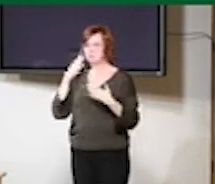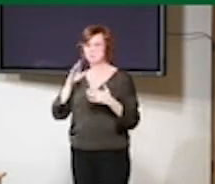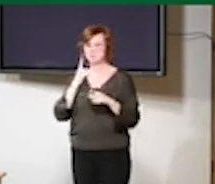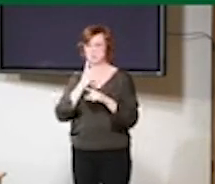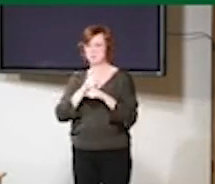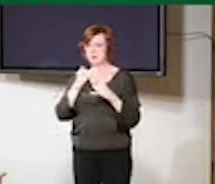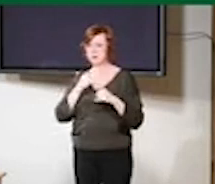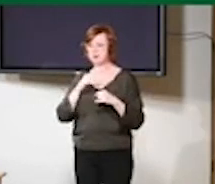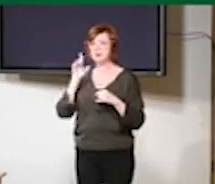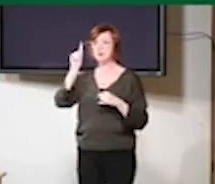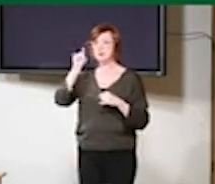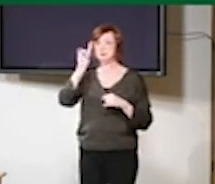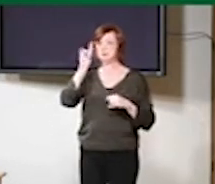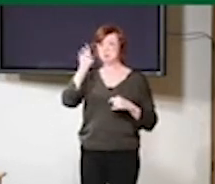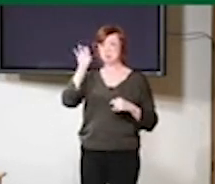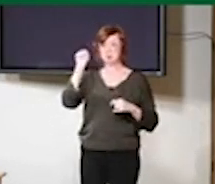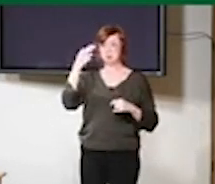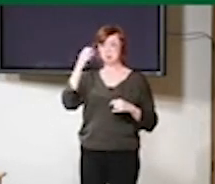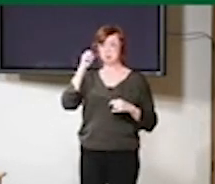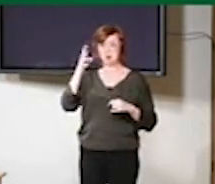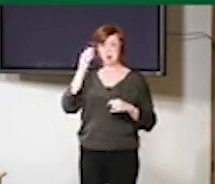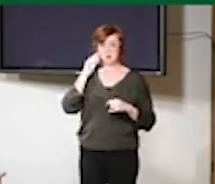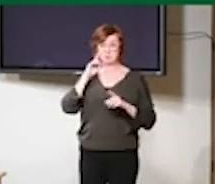Dr. Shaw, would you have that information?